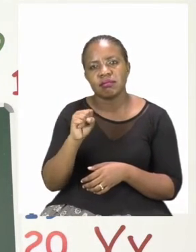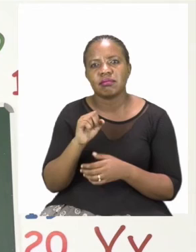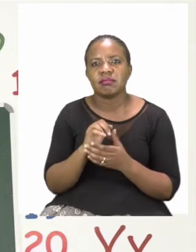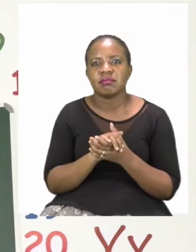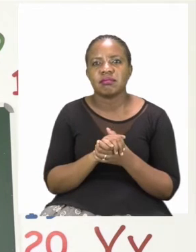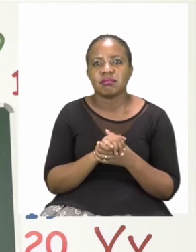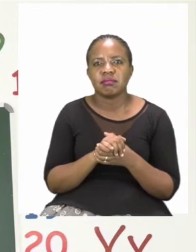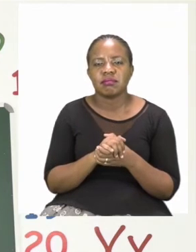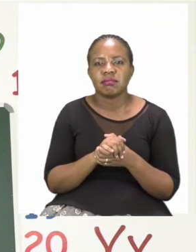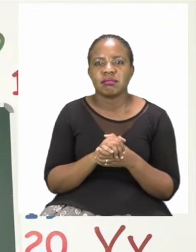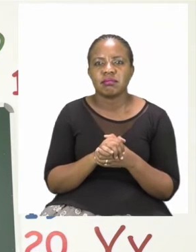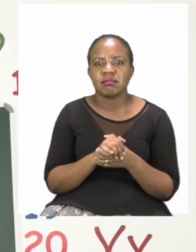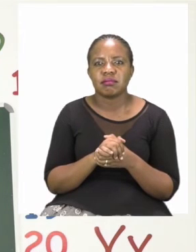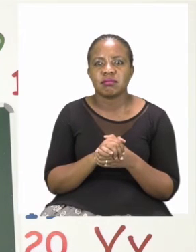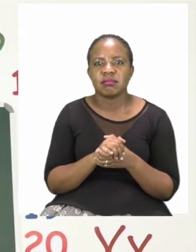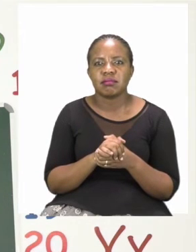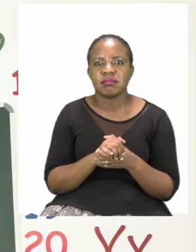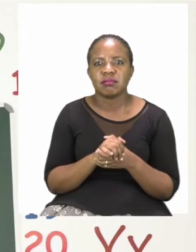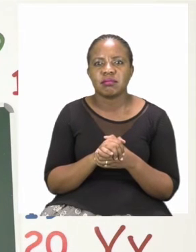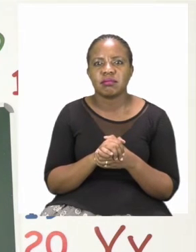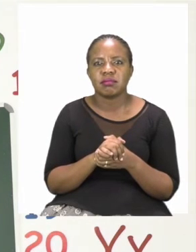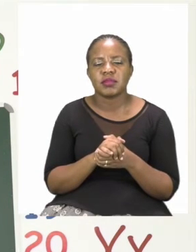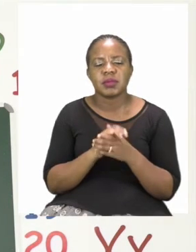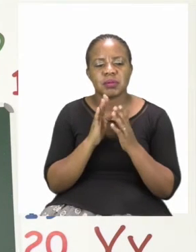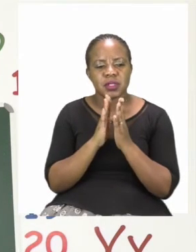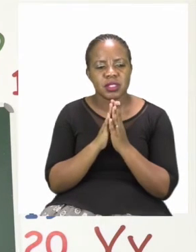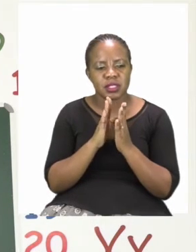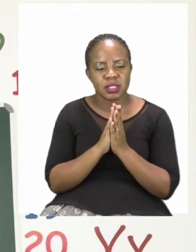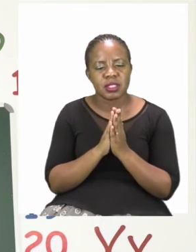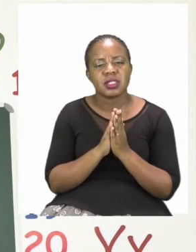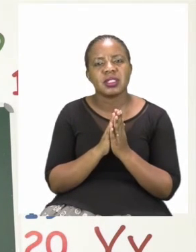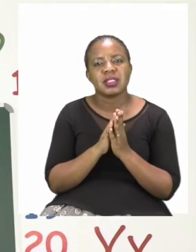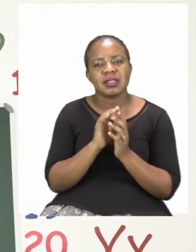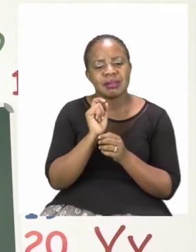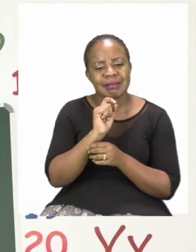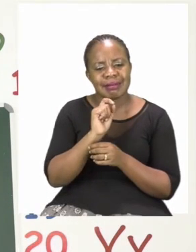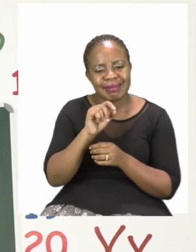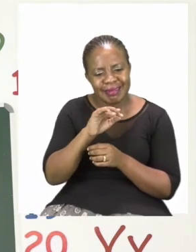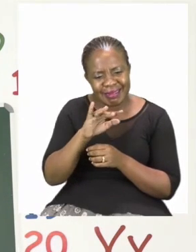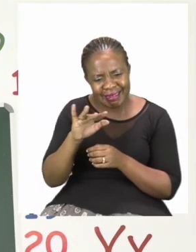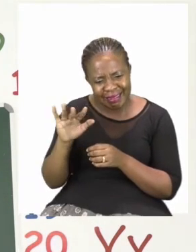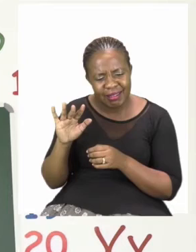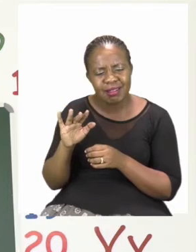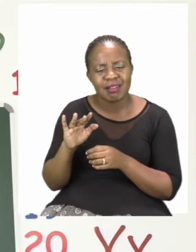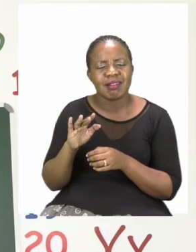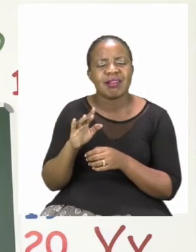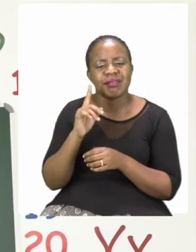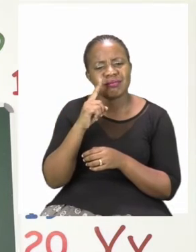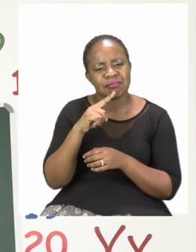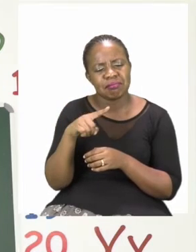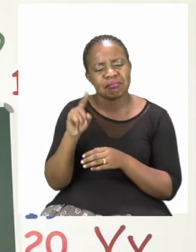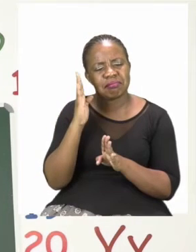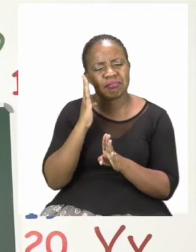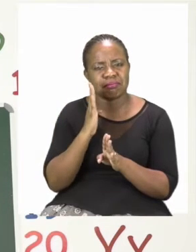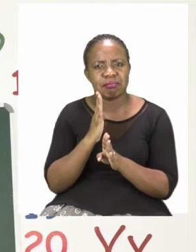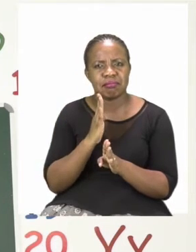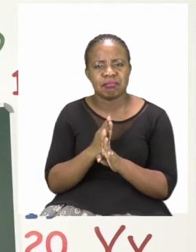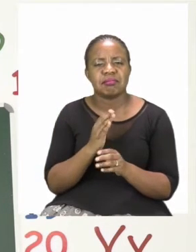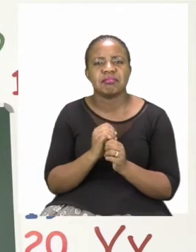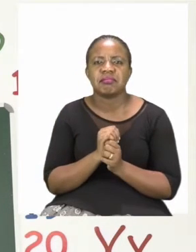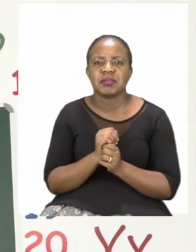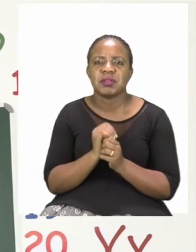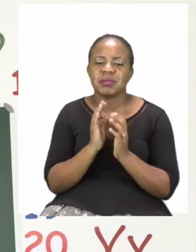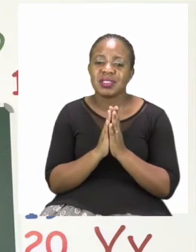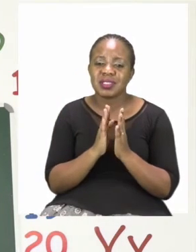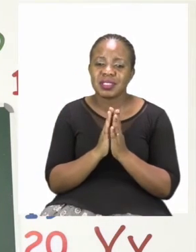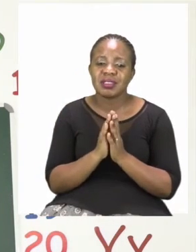Make sure that you spell the words correctly, boys and girls. If you're not sure, they have given you the